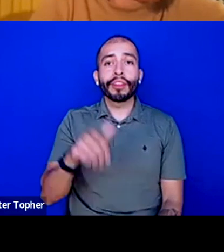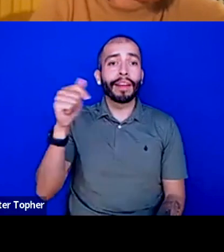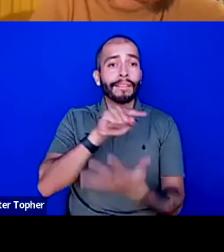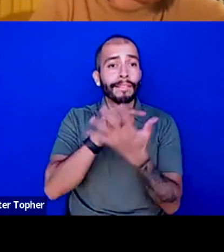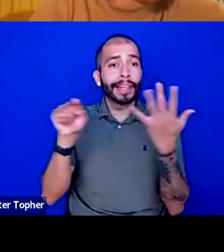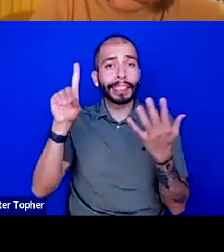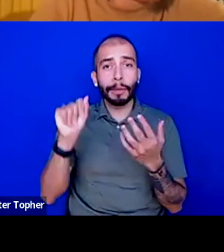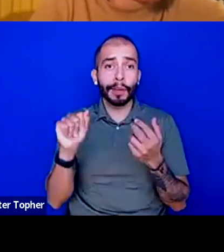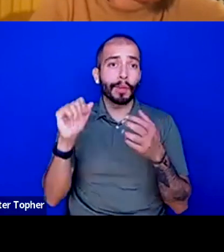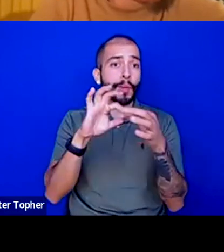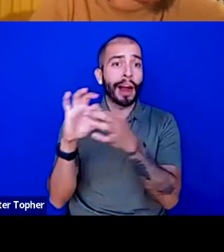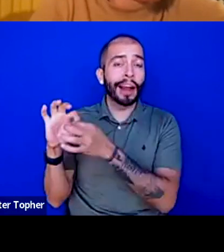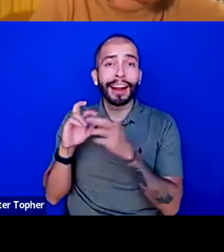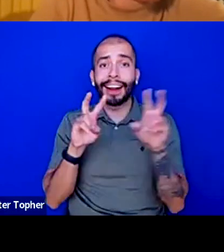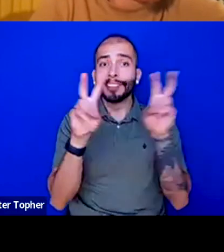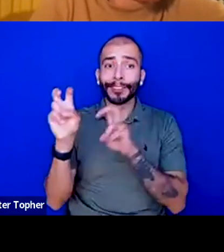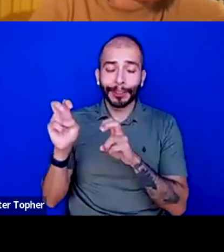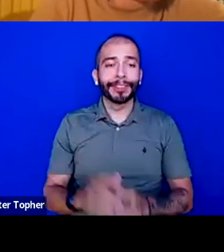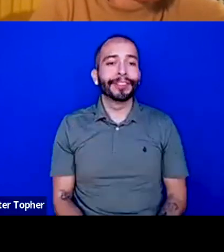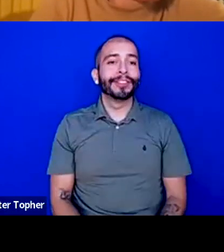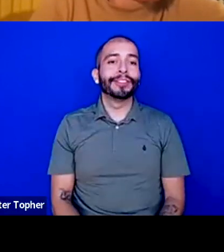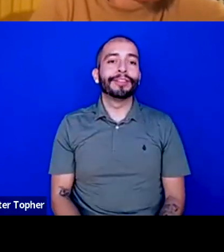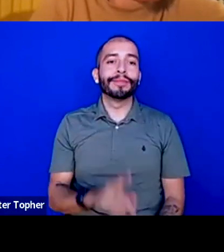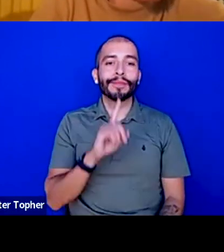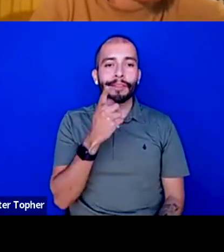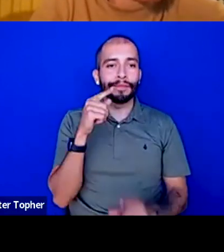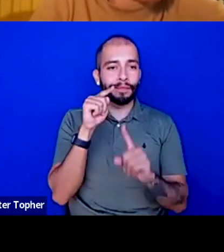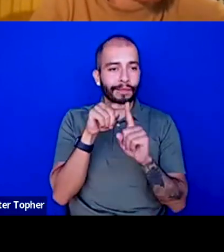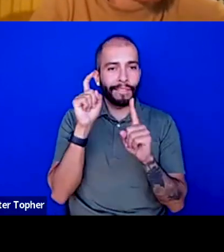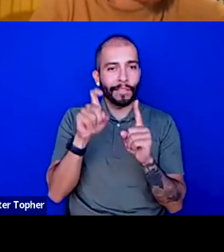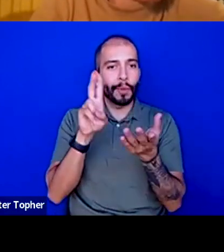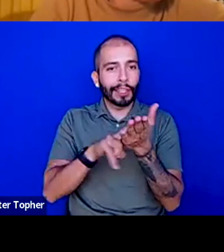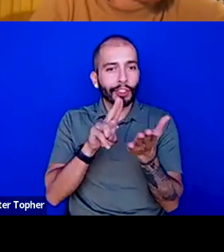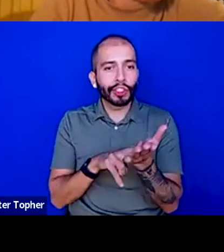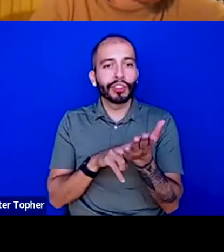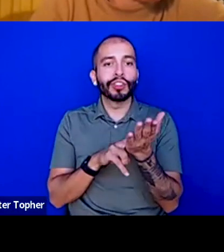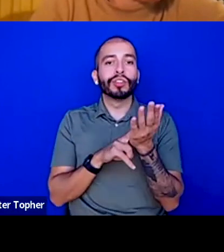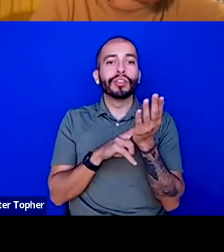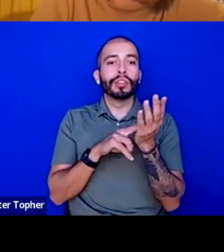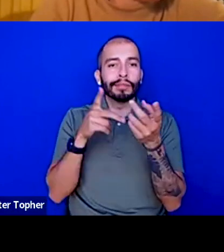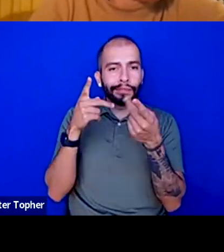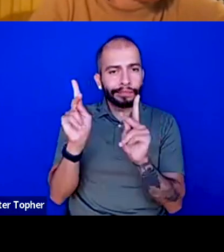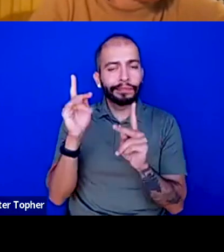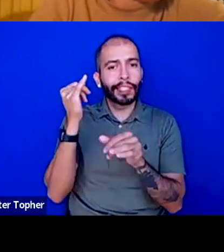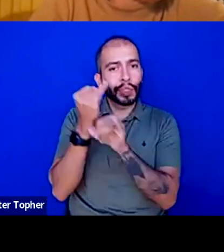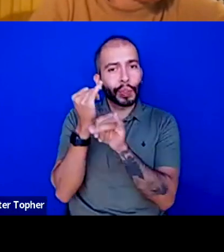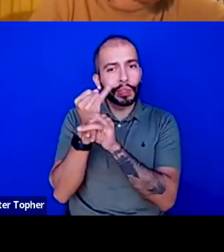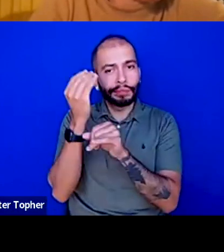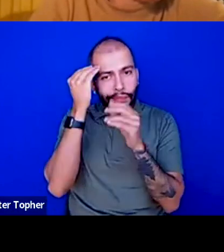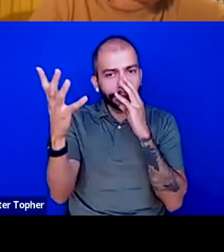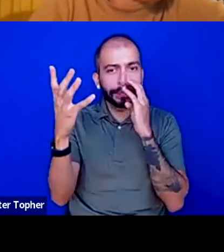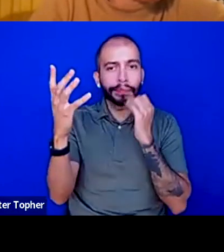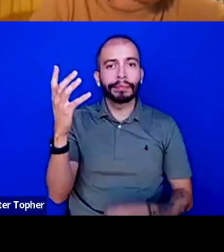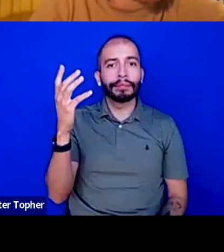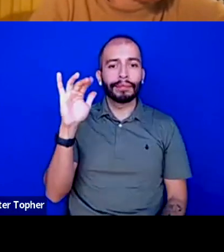one, have to register and let an institution know that that is their lived experience in order to get access within